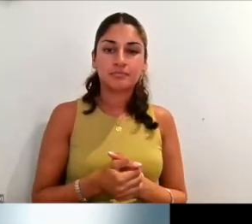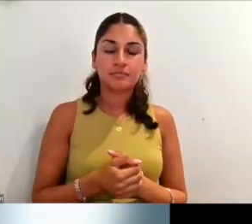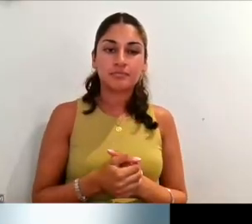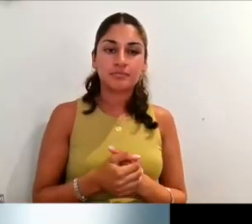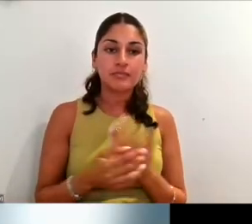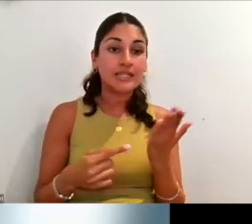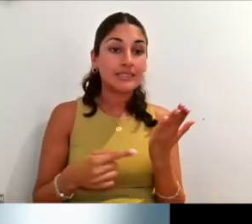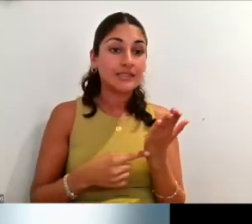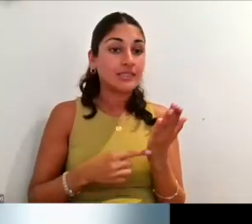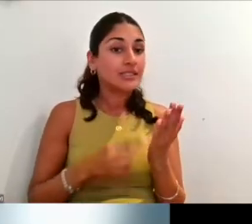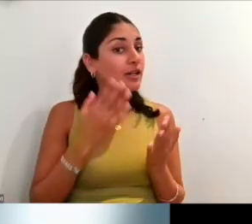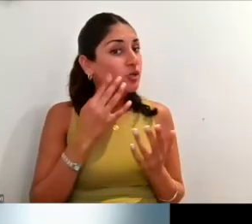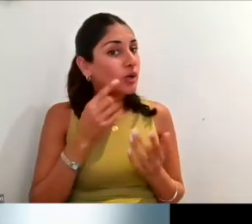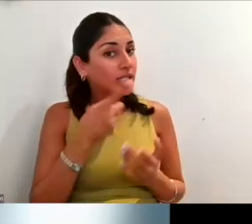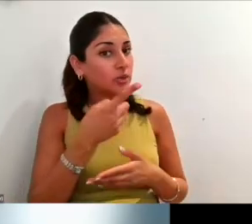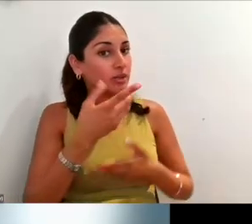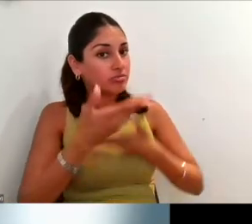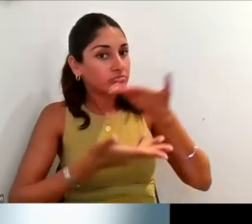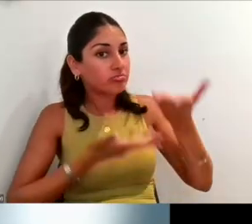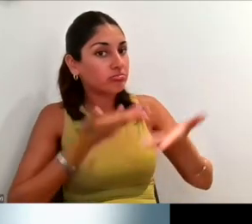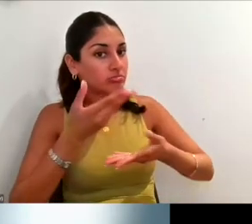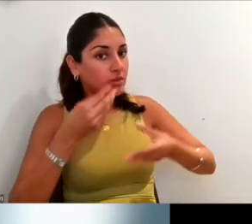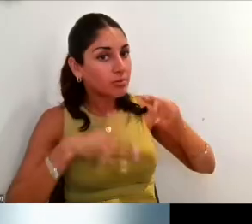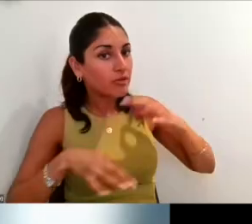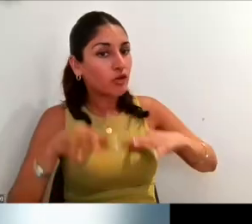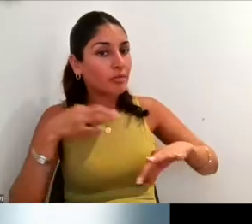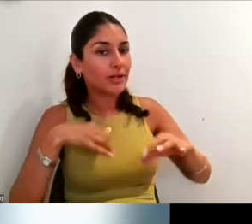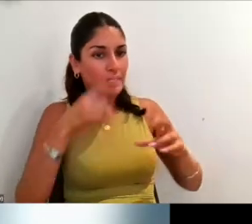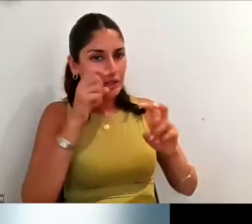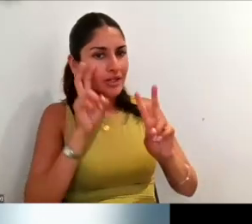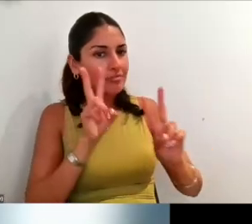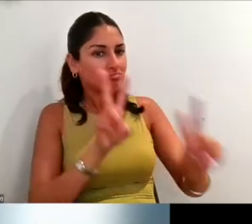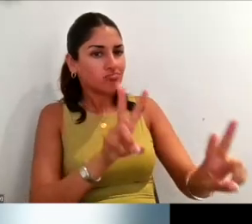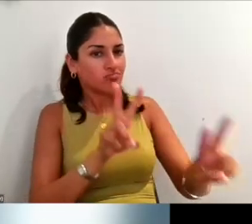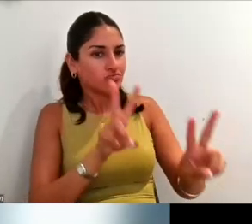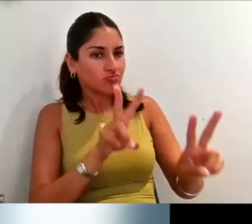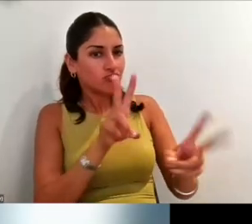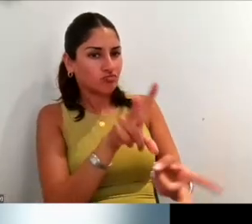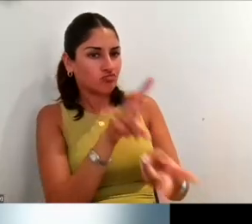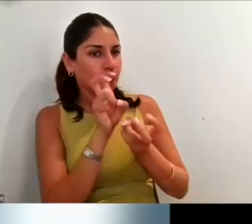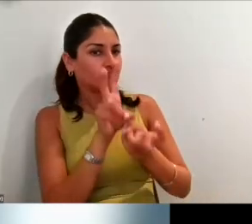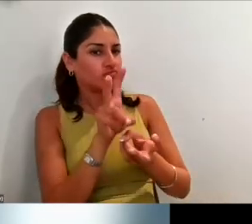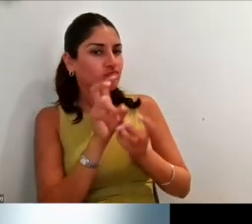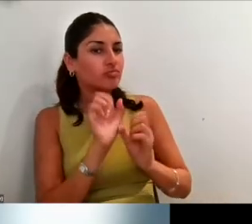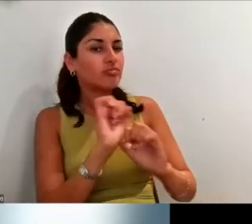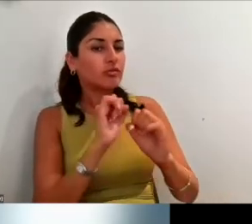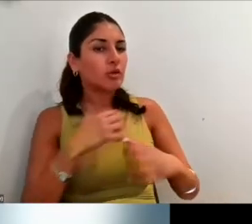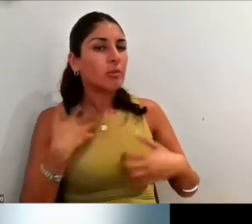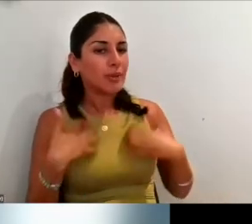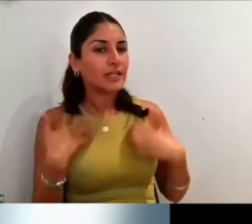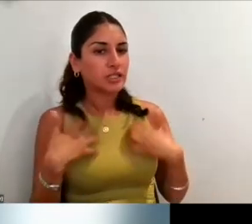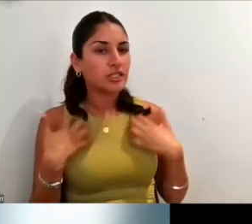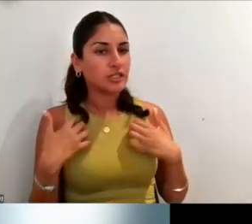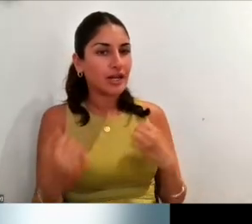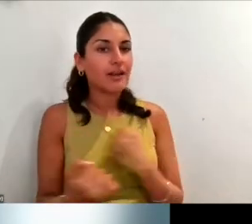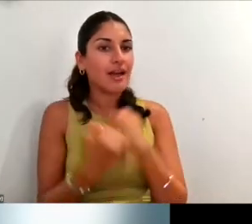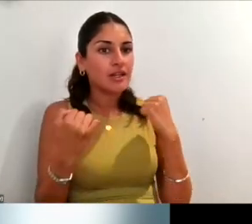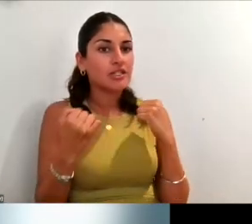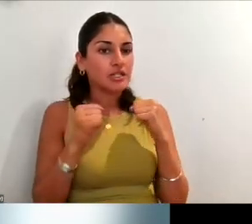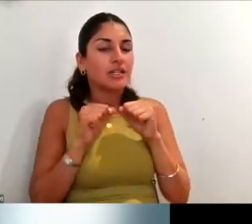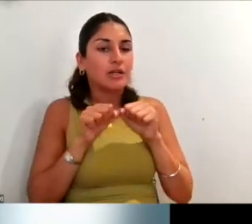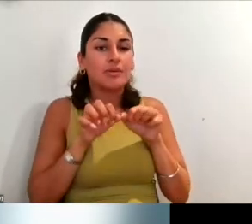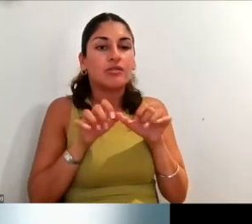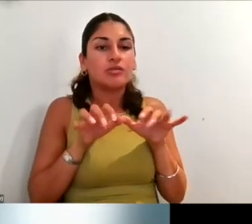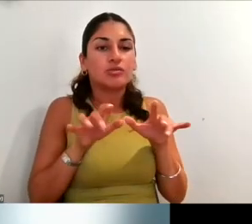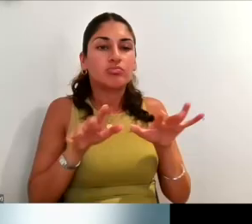earlier, and even through your performance, you can see how deeply passionate you are about spreading